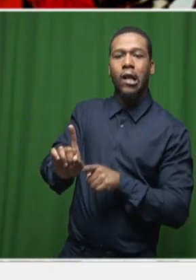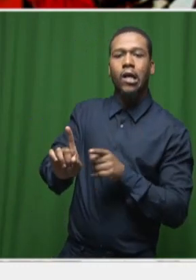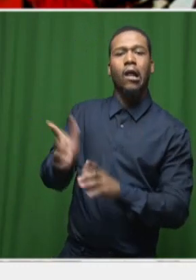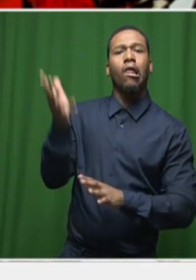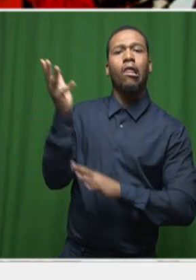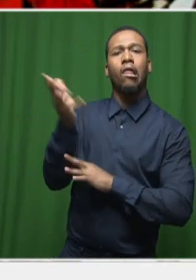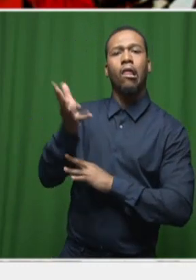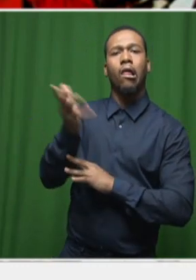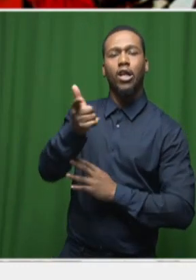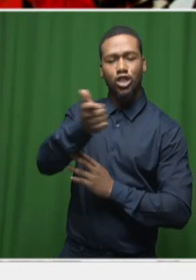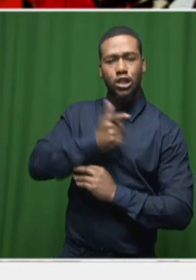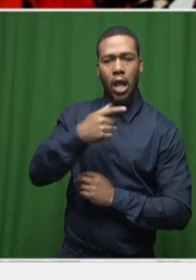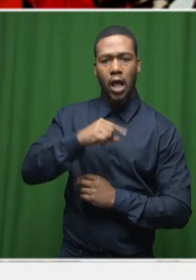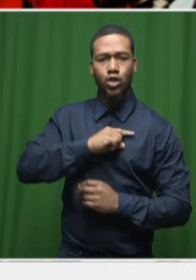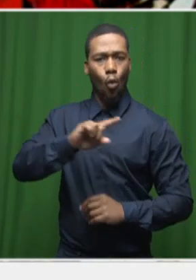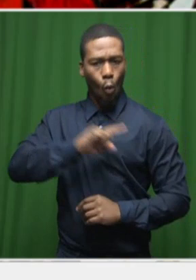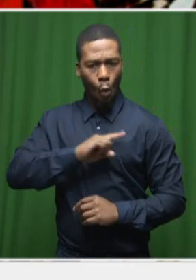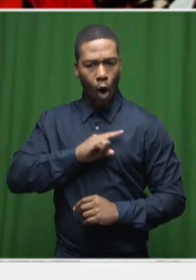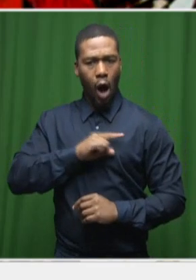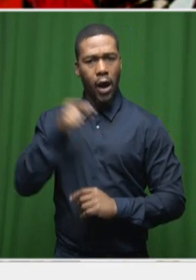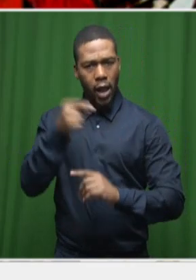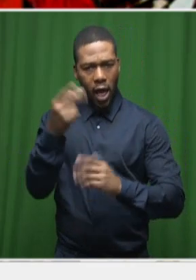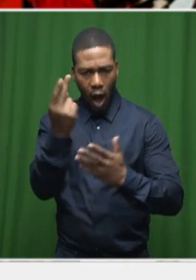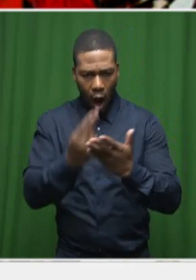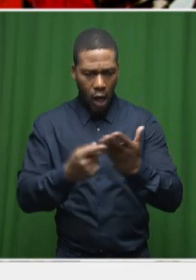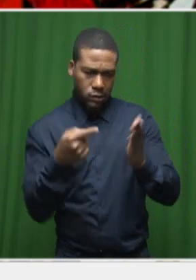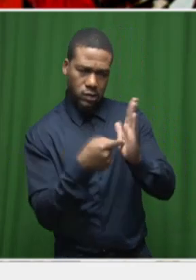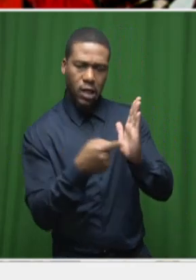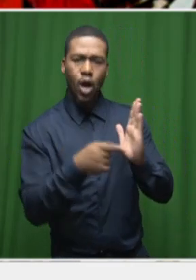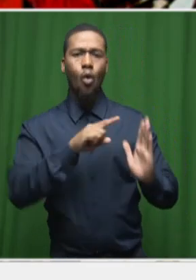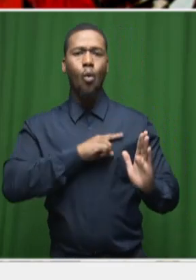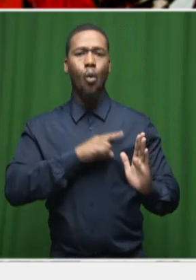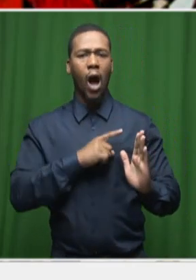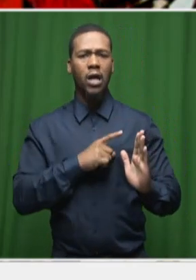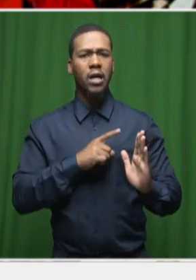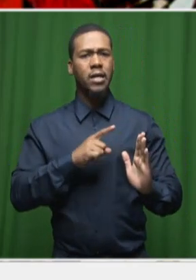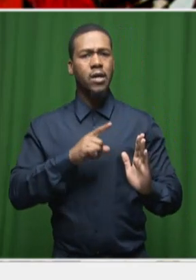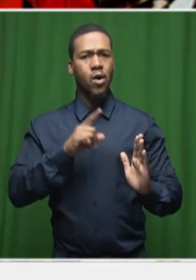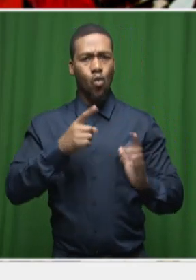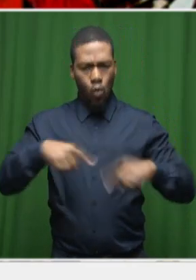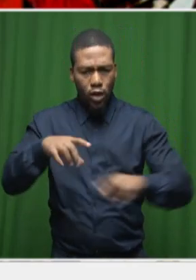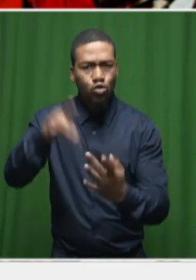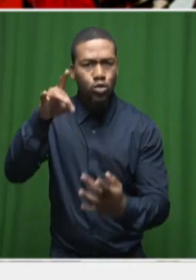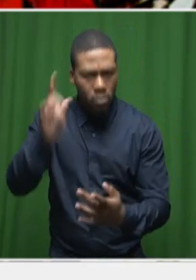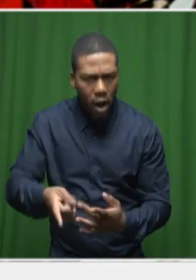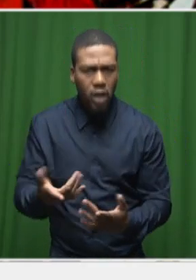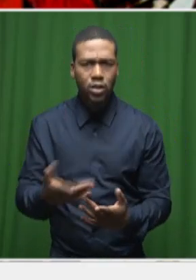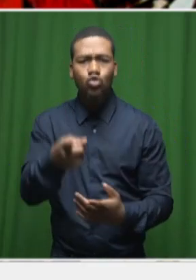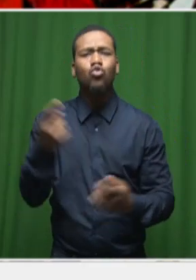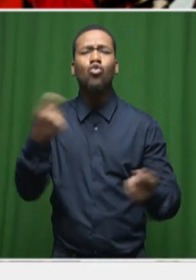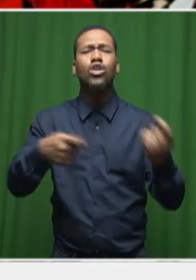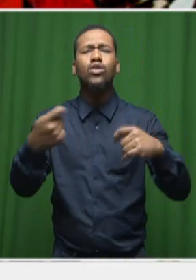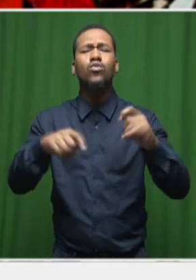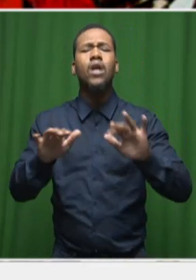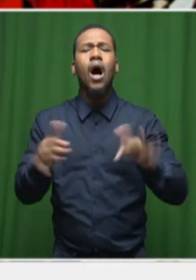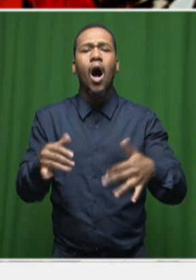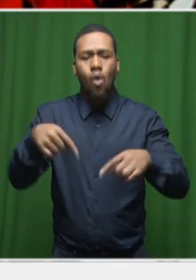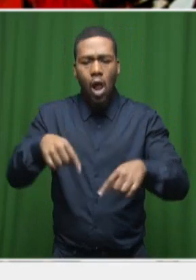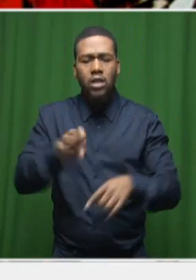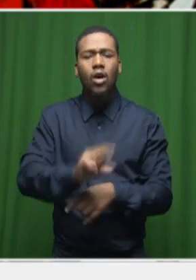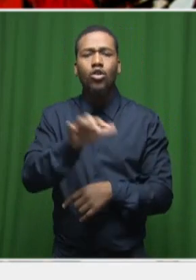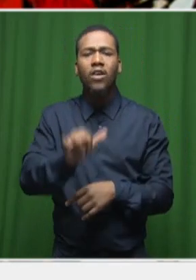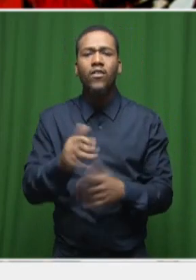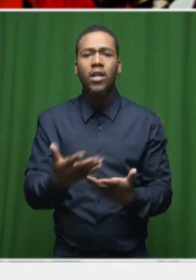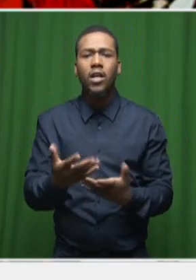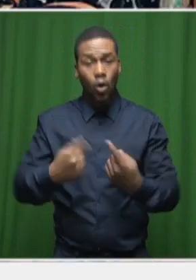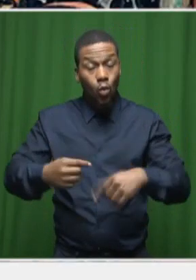and become part and parcel of the art landscape. What do you contribute? What's your contribution? Because we need change,